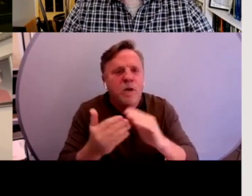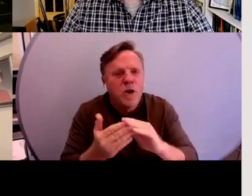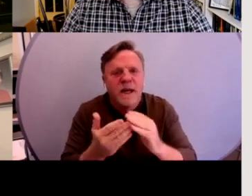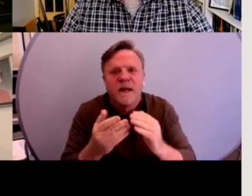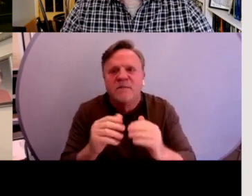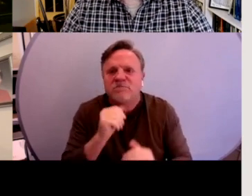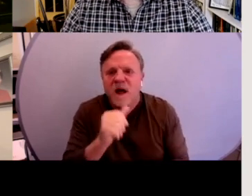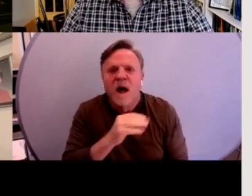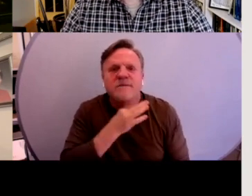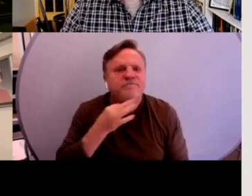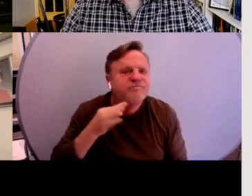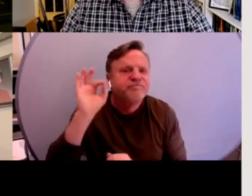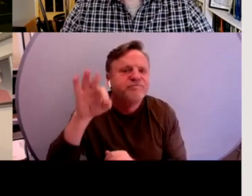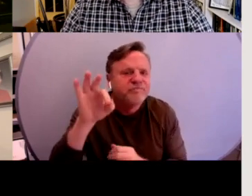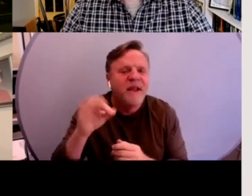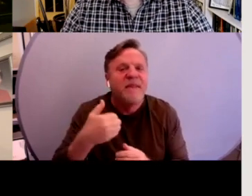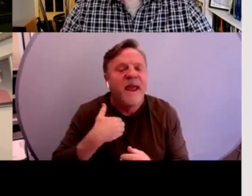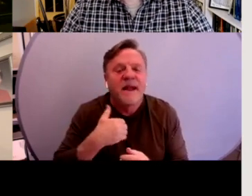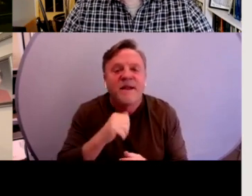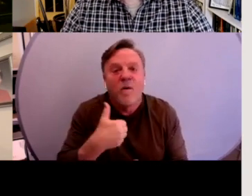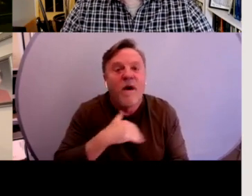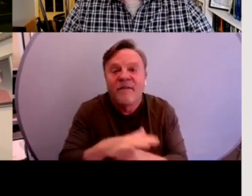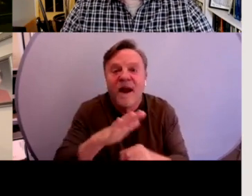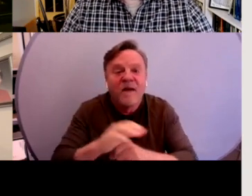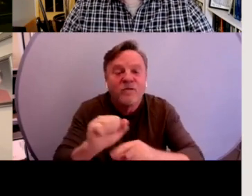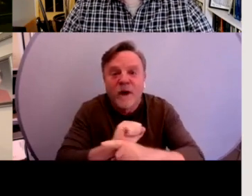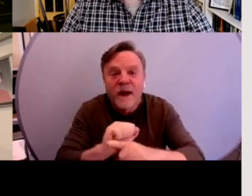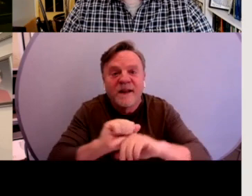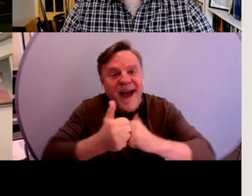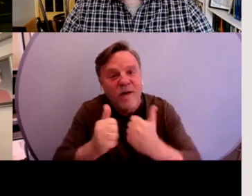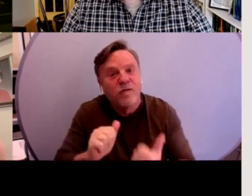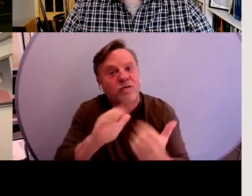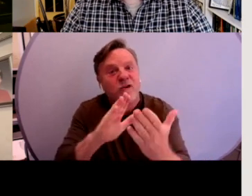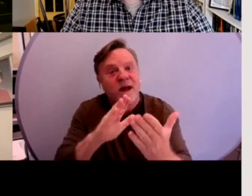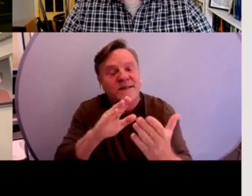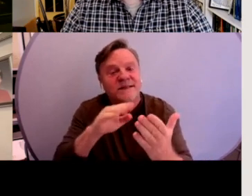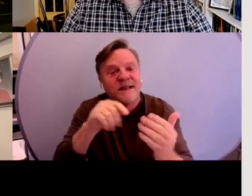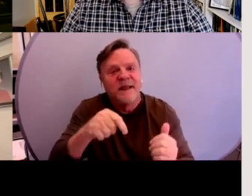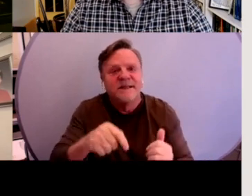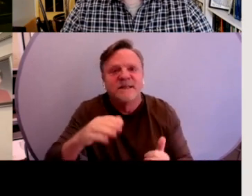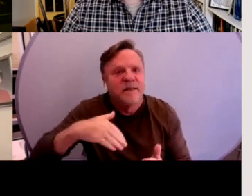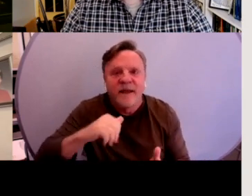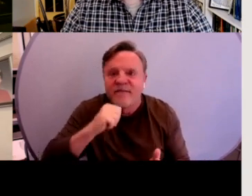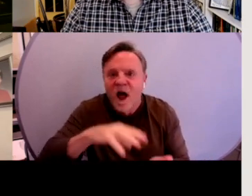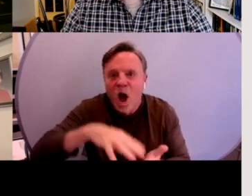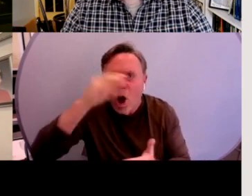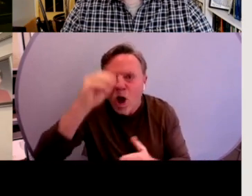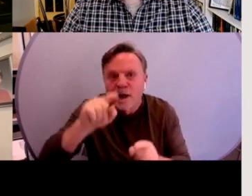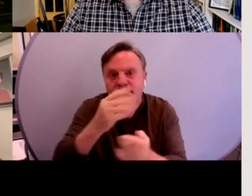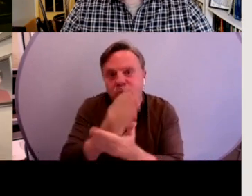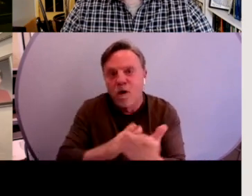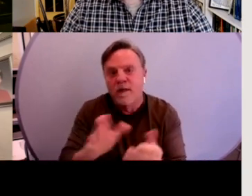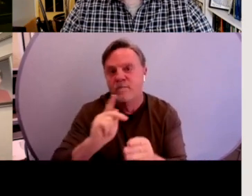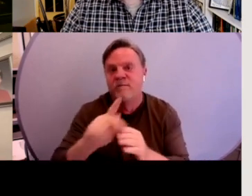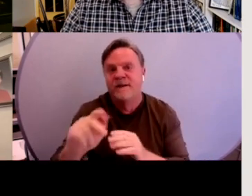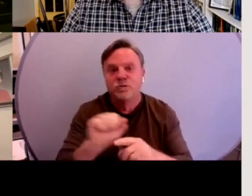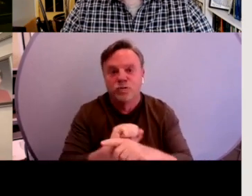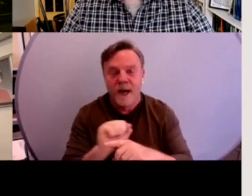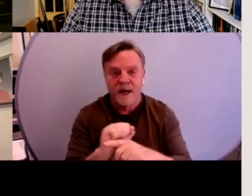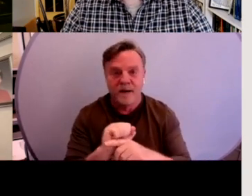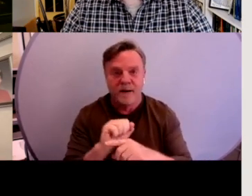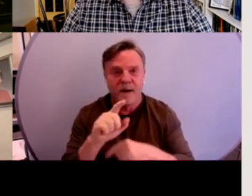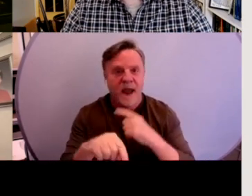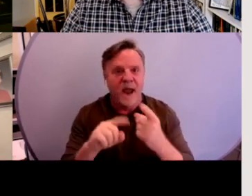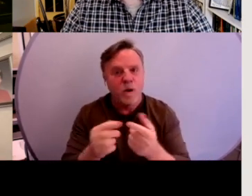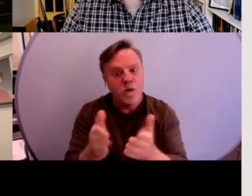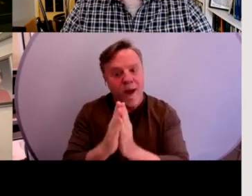has been this have a lack of training in how to address this. They haven't learned as part of their professional training. And when they ask direct